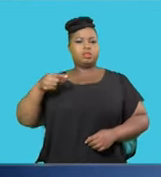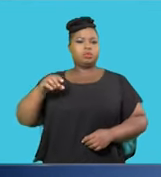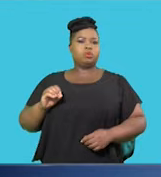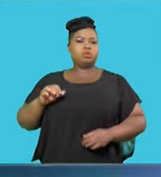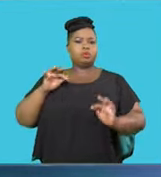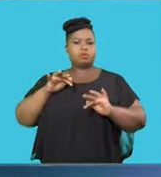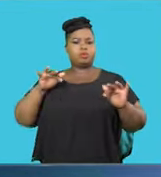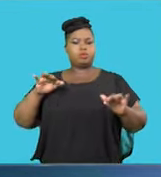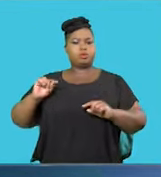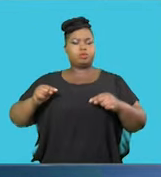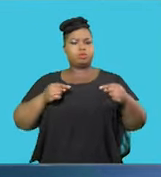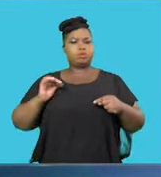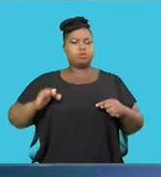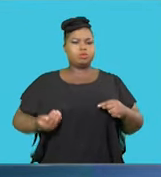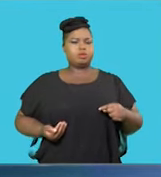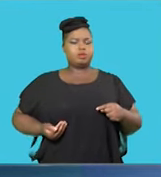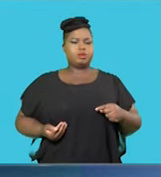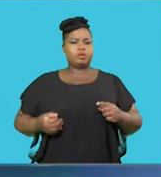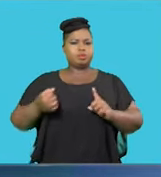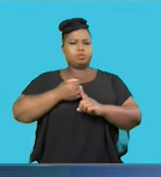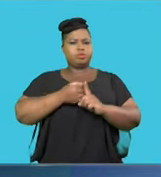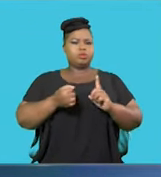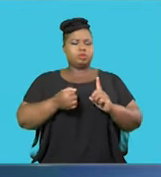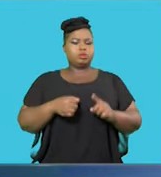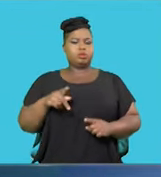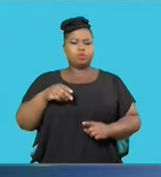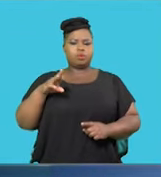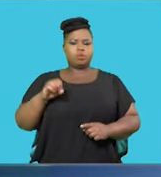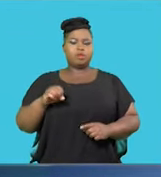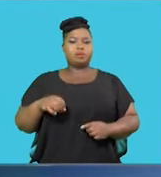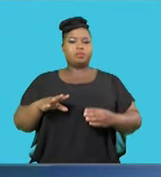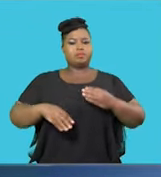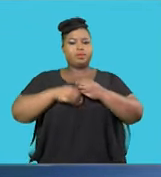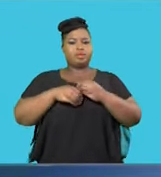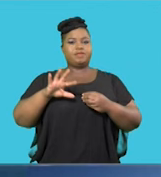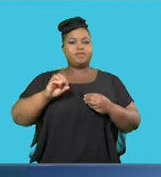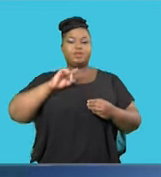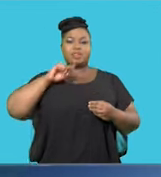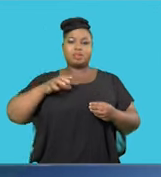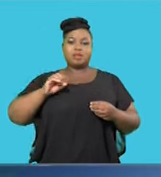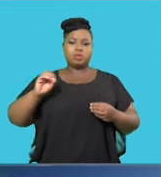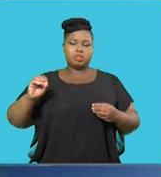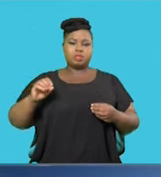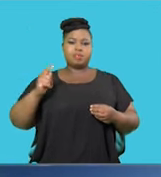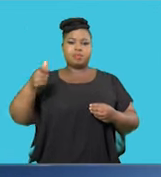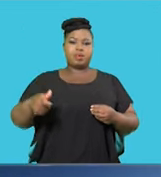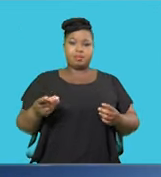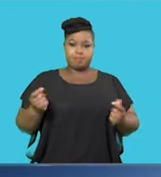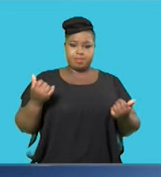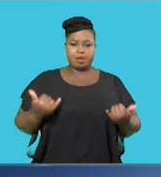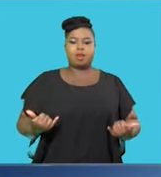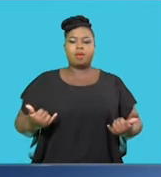People Opposing Women Abuse, POWA, with 50,000 rands of that sum payable